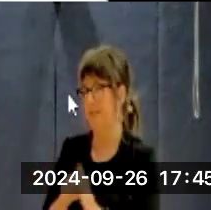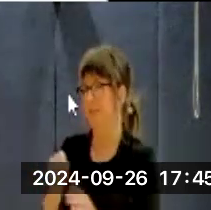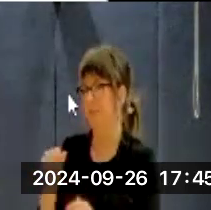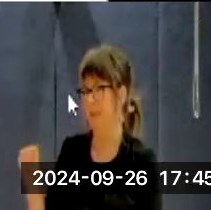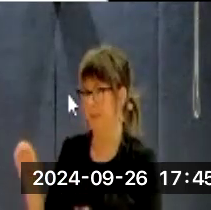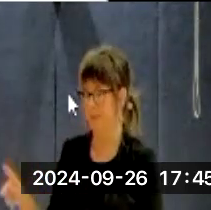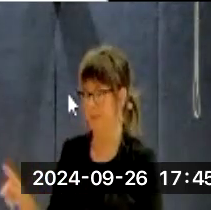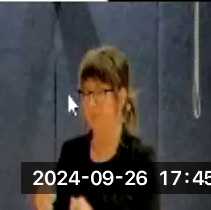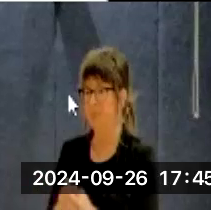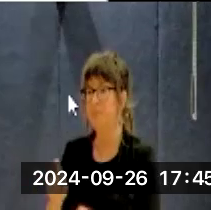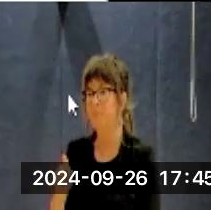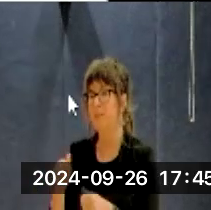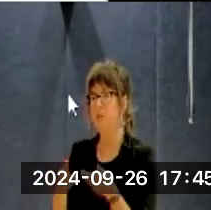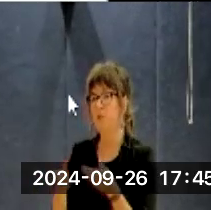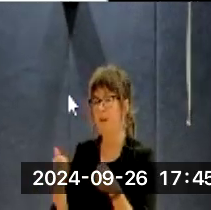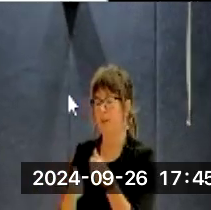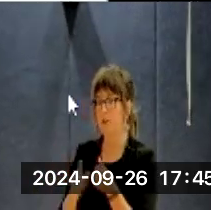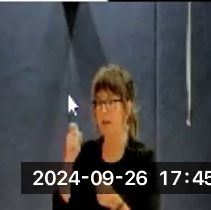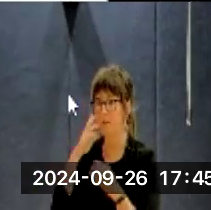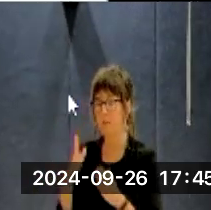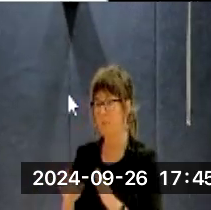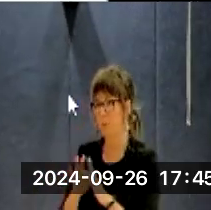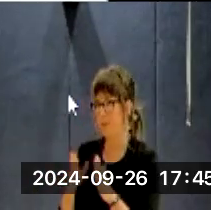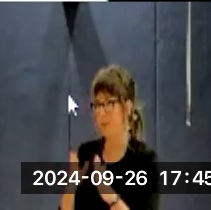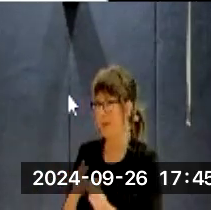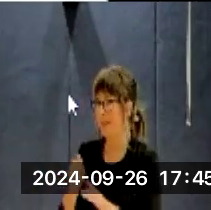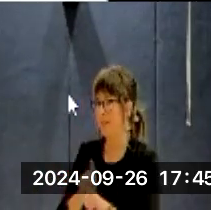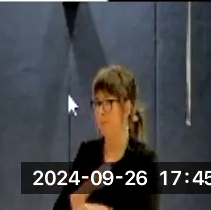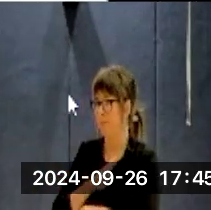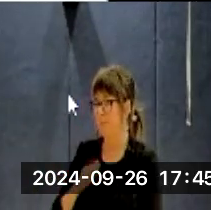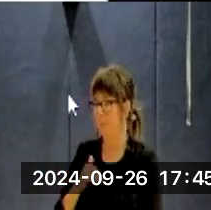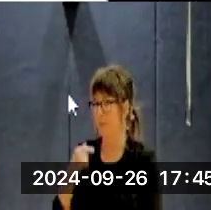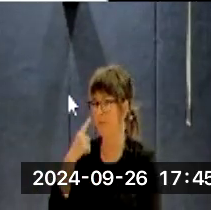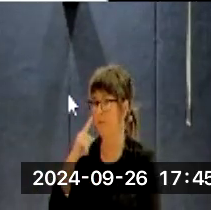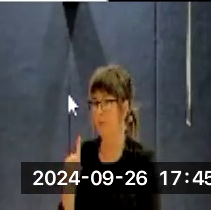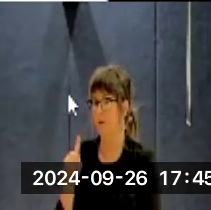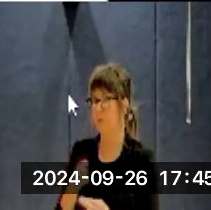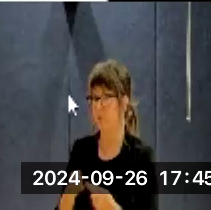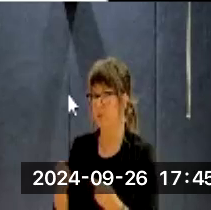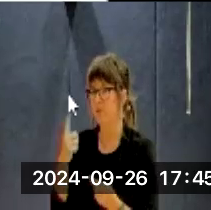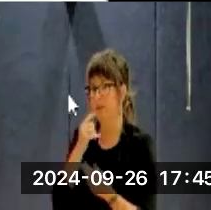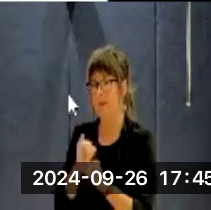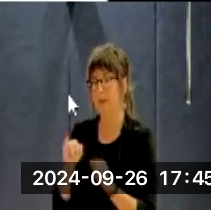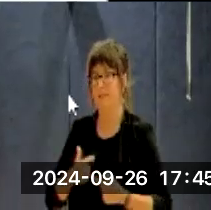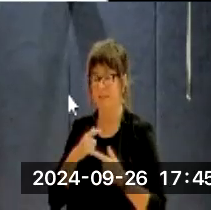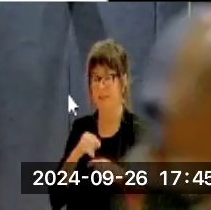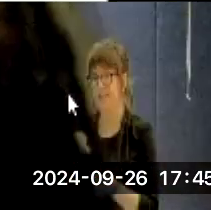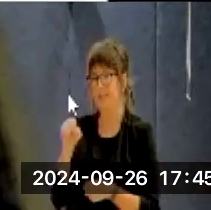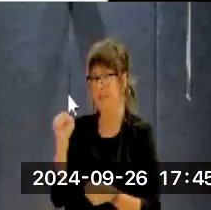Independent Living Council as Governor Newsom appointee and as a board member for the Resources for Independent Living in